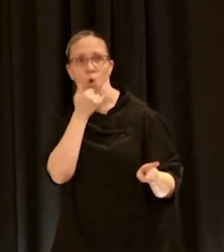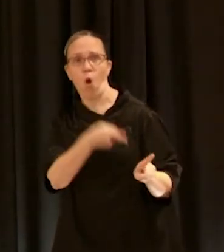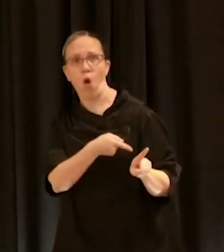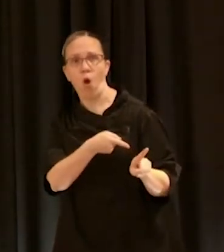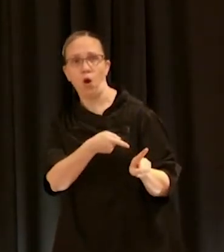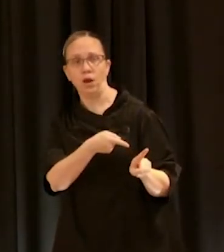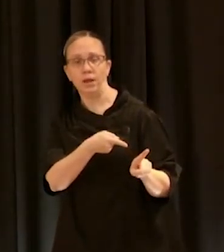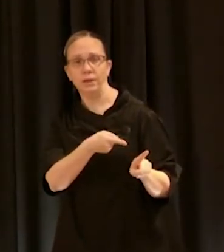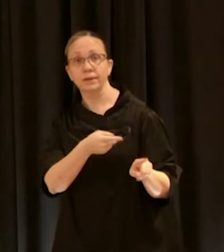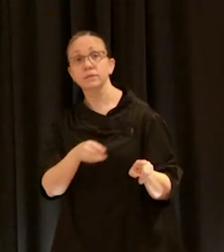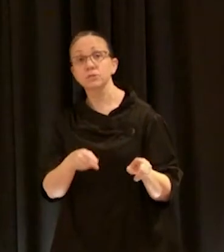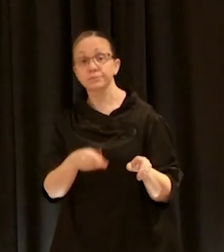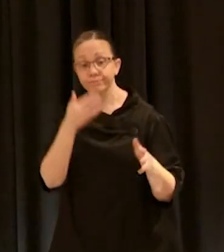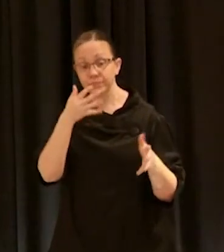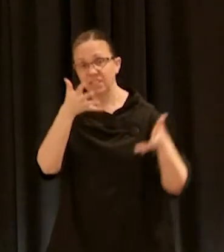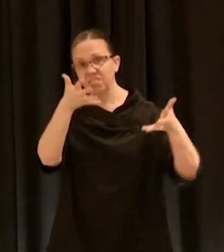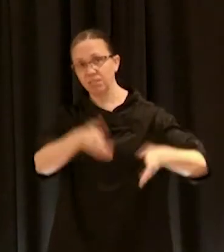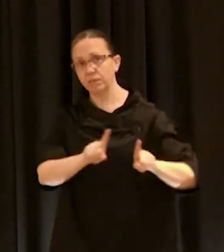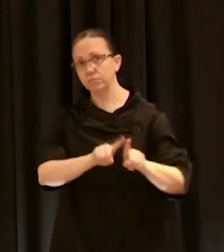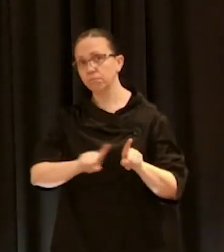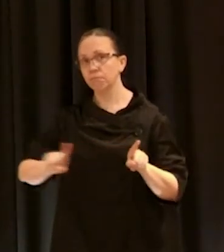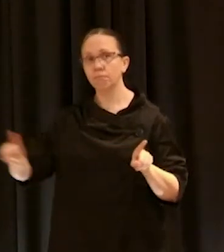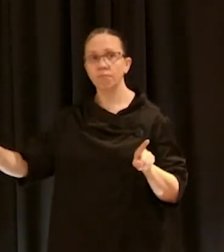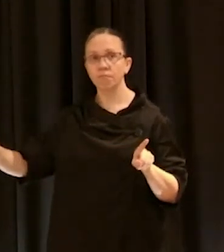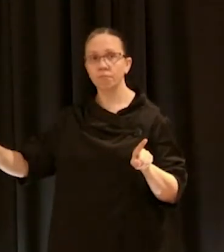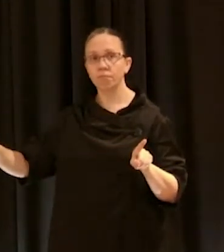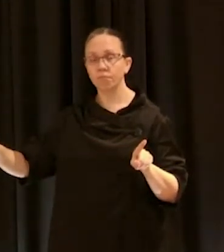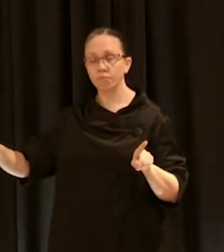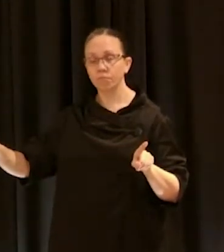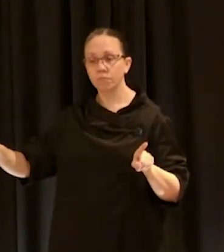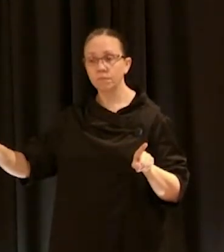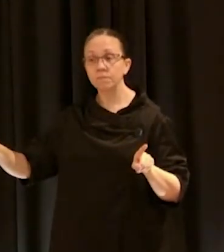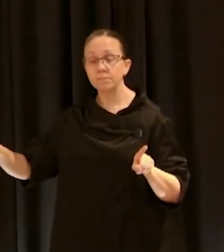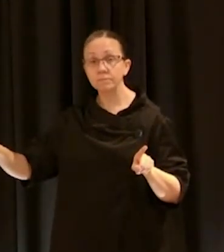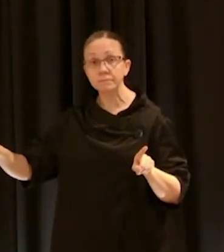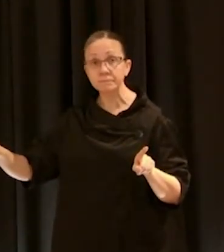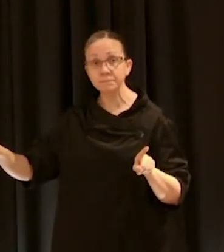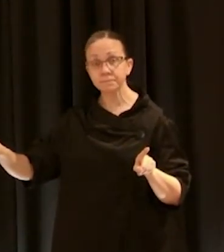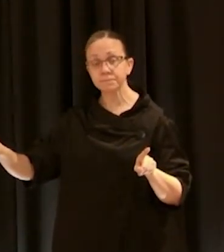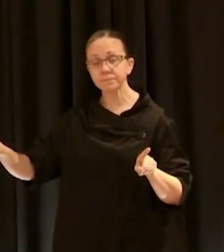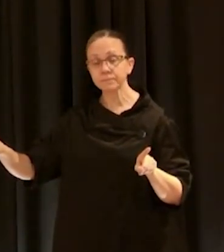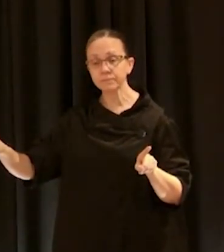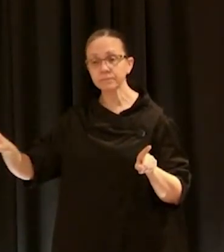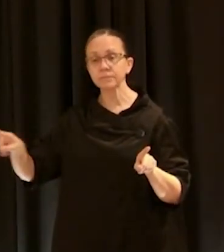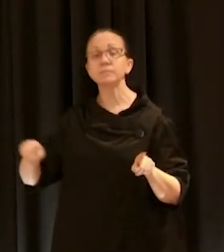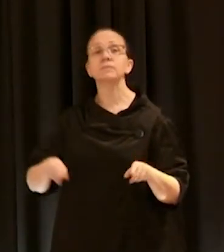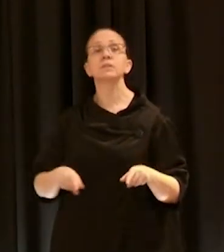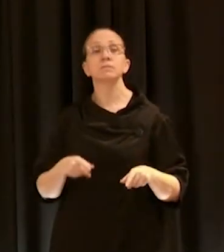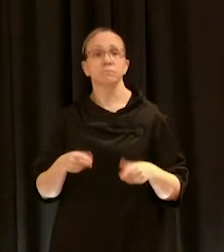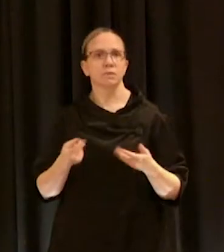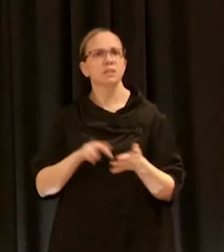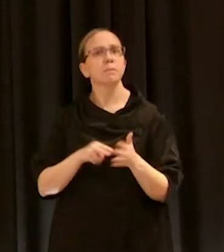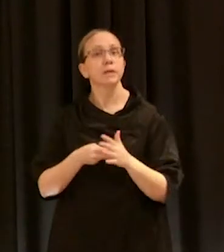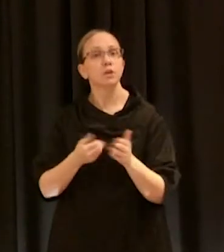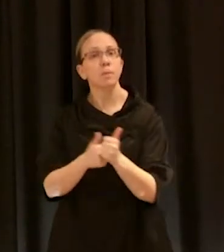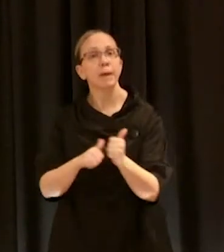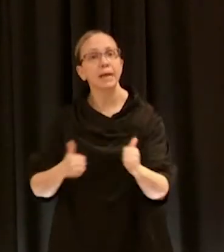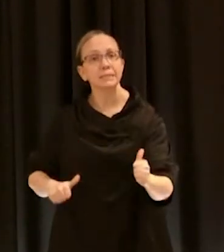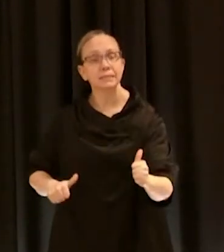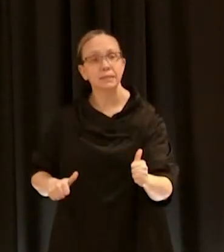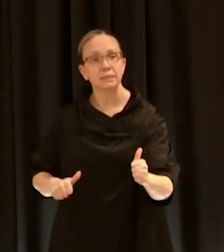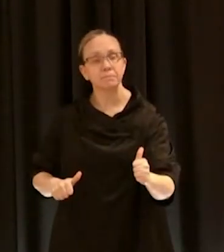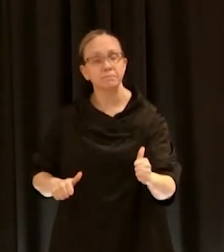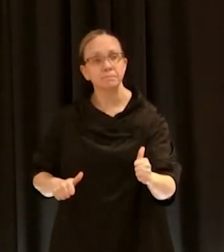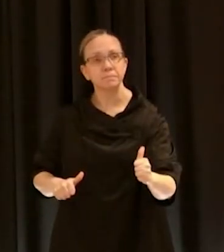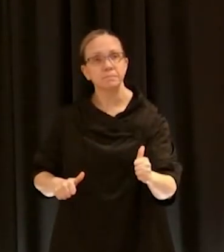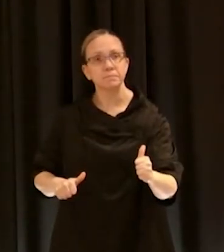You're just walking away from the truth. And so therefore, you have backslid.